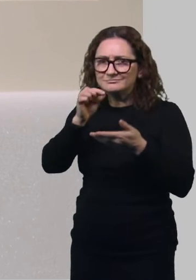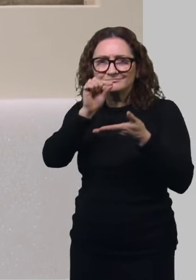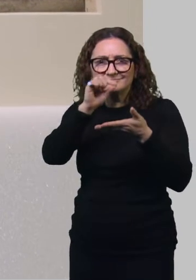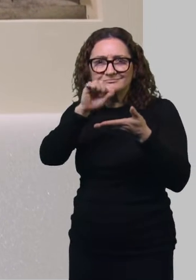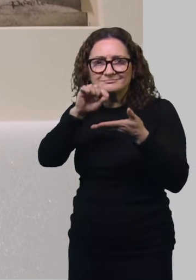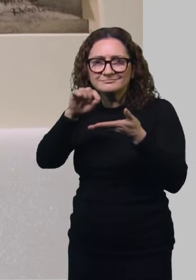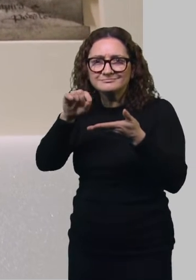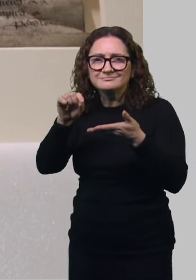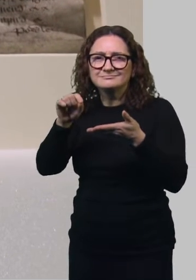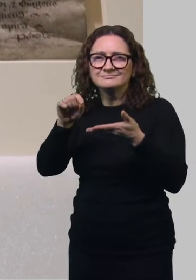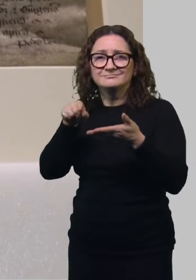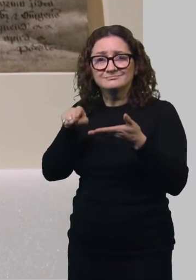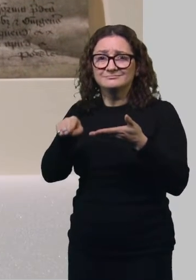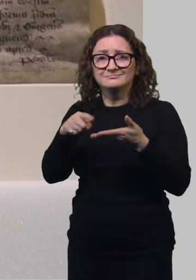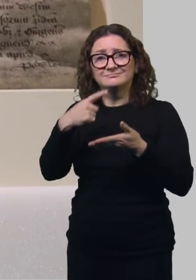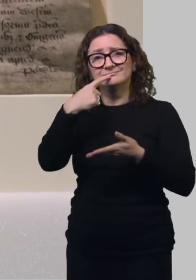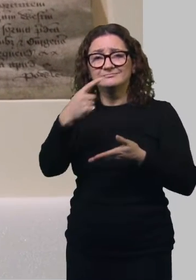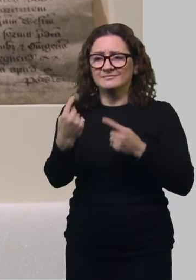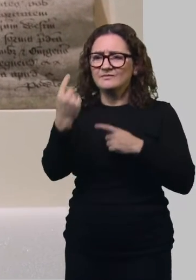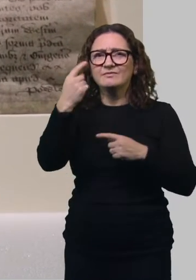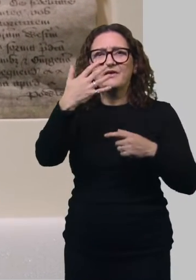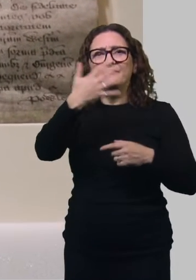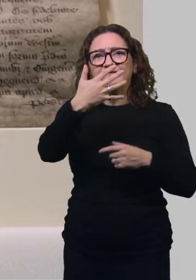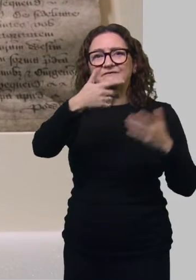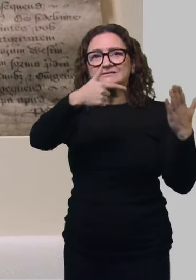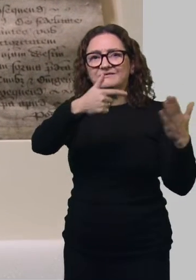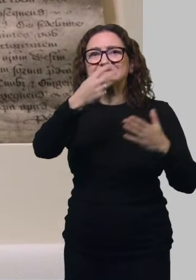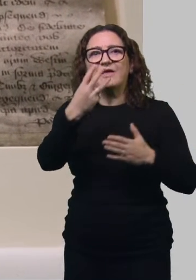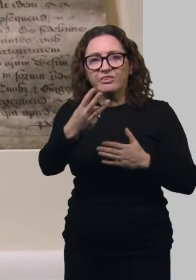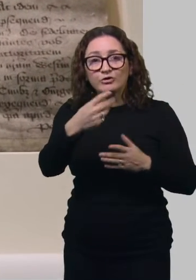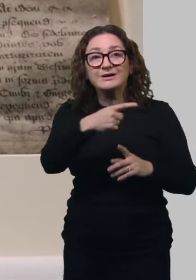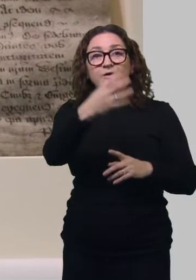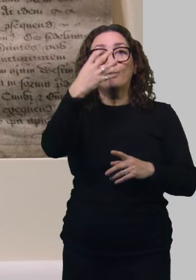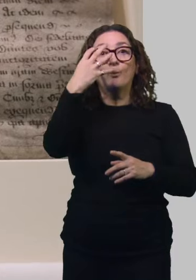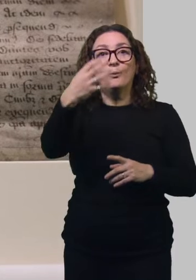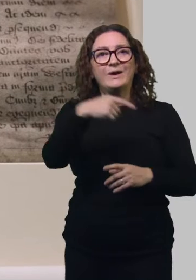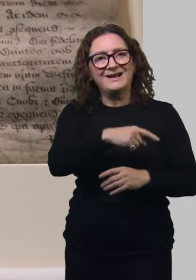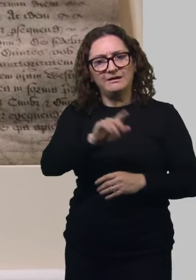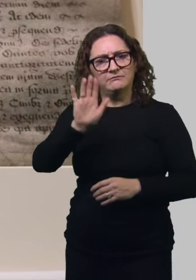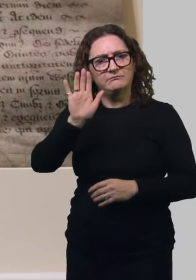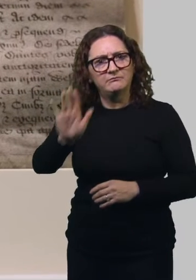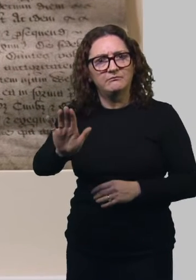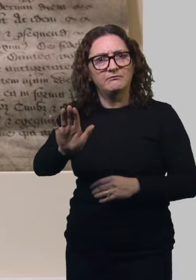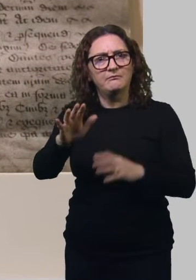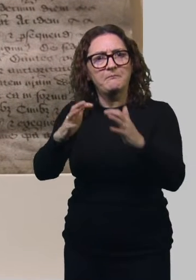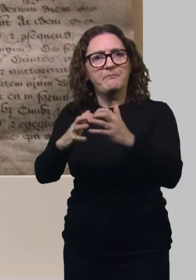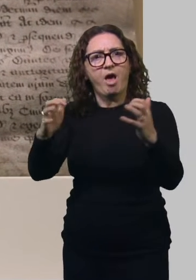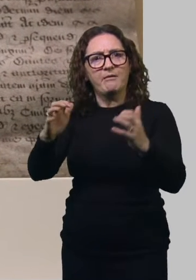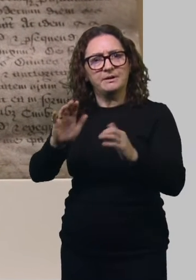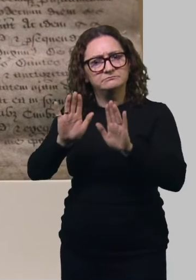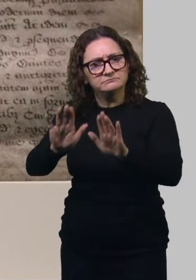signature of Elizabeth I. It's an order from 1573 from the Queen to prorogue